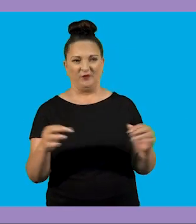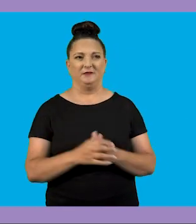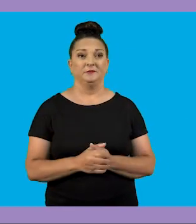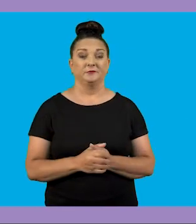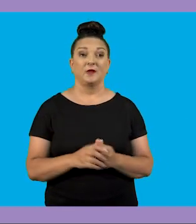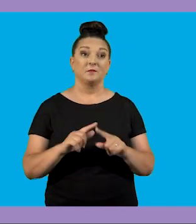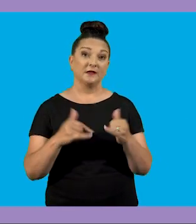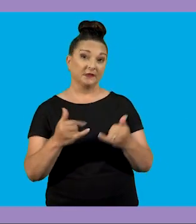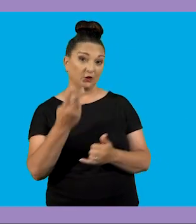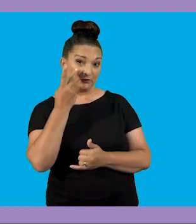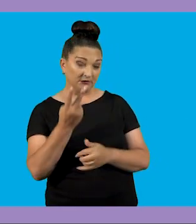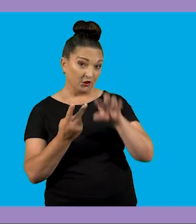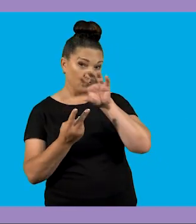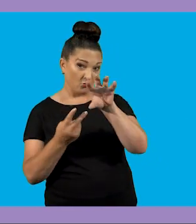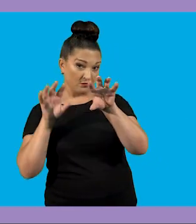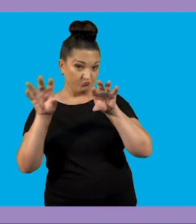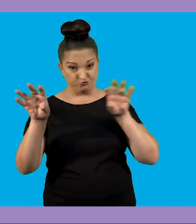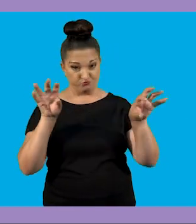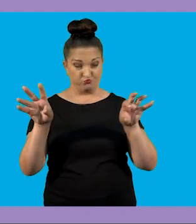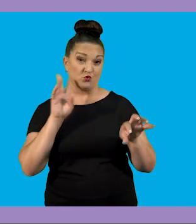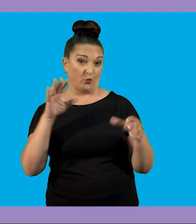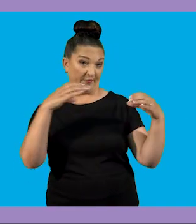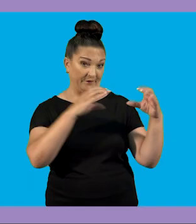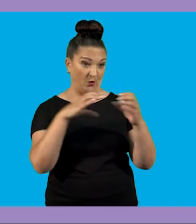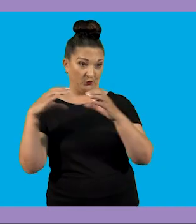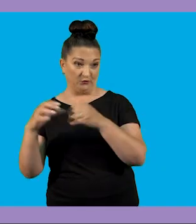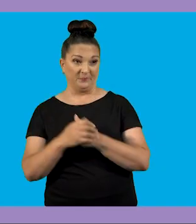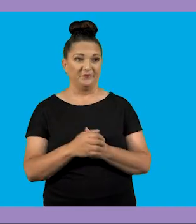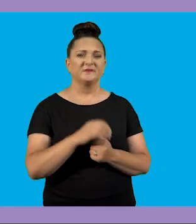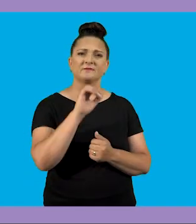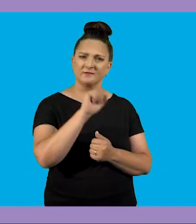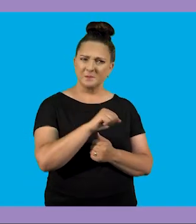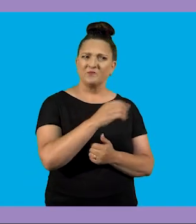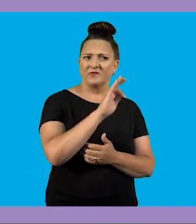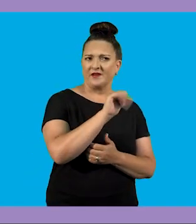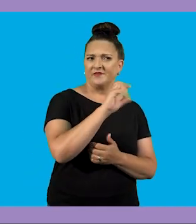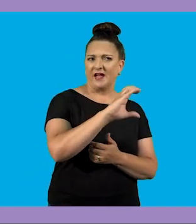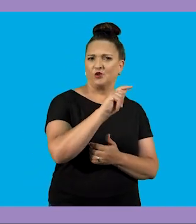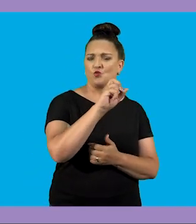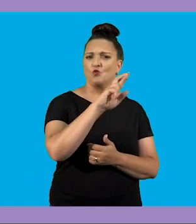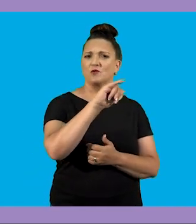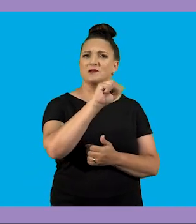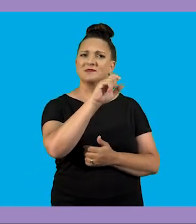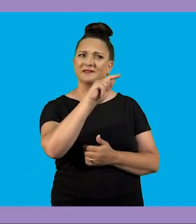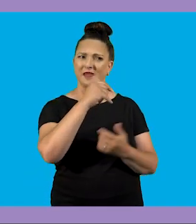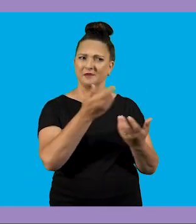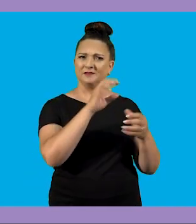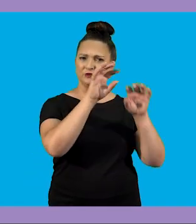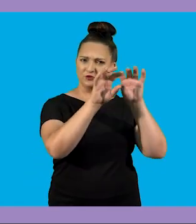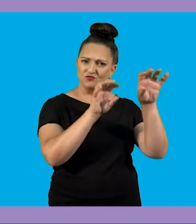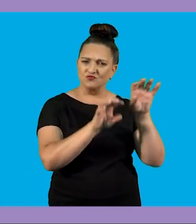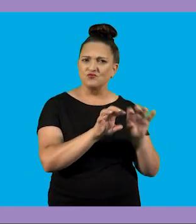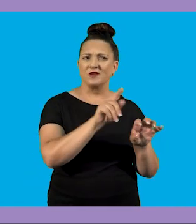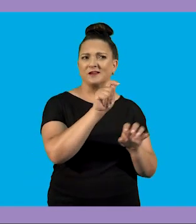Looking at our concept map, we are going to be looking at 2 points today. So we are factorizing trinomials, where we are